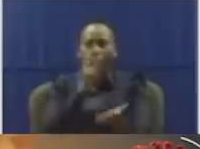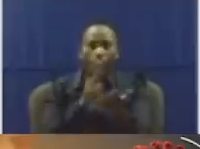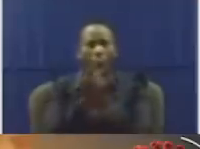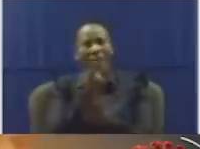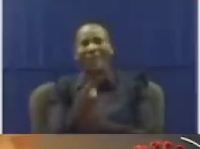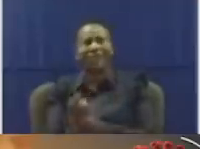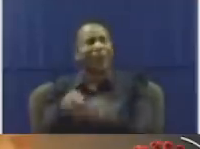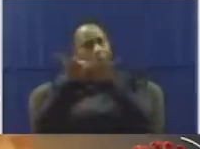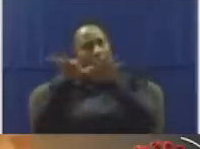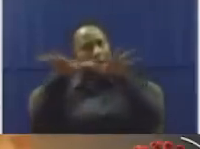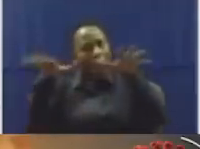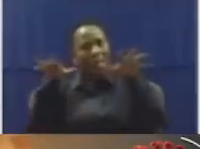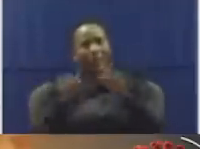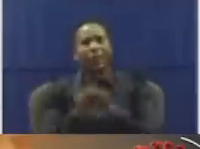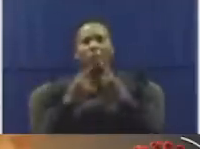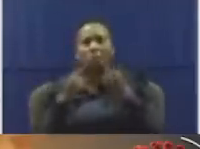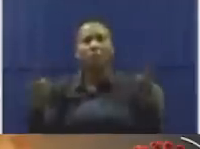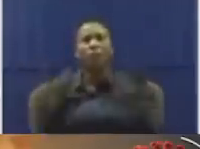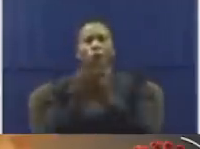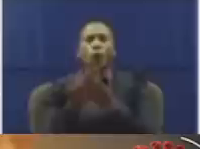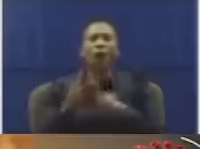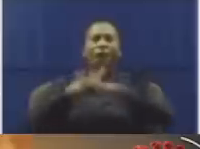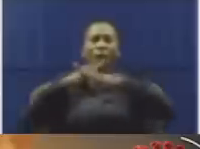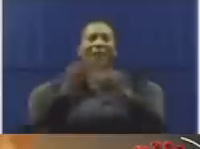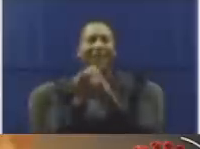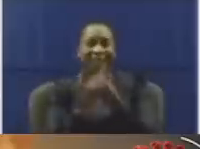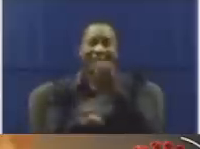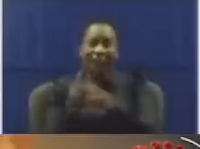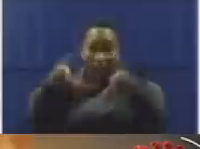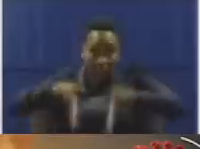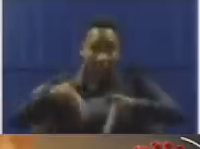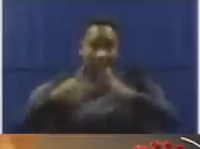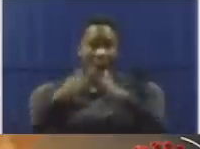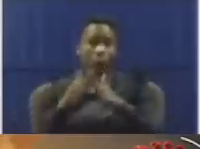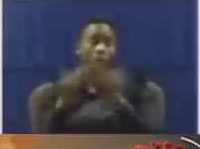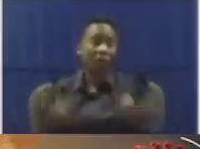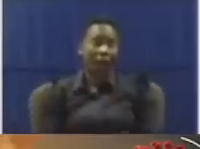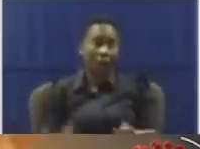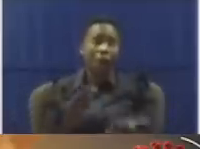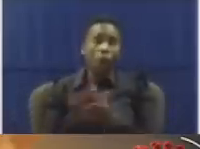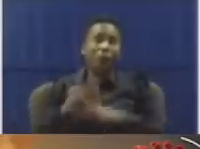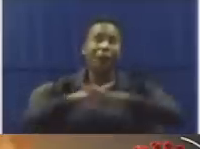disclosure. We could have avoided the scenes we had in the House today. We could have avoided the